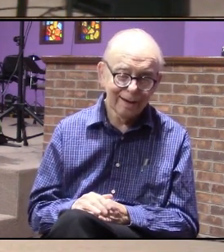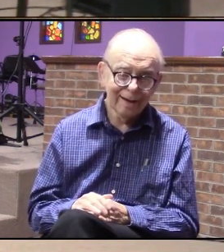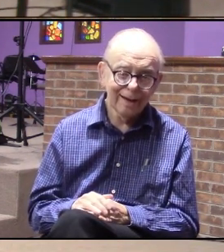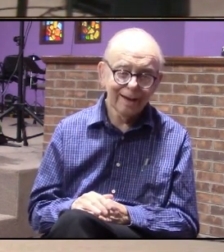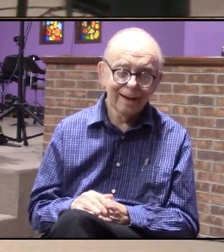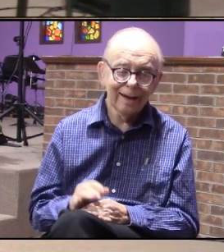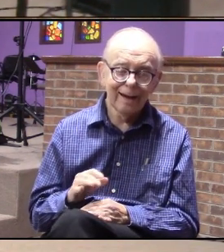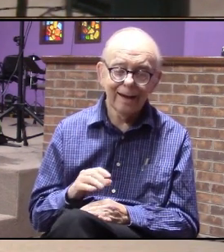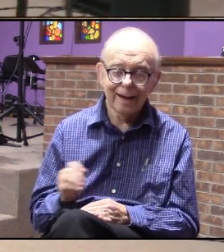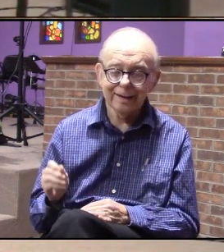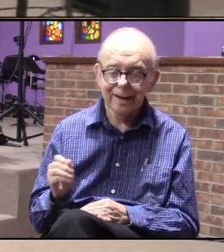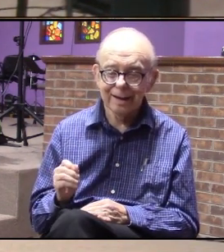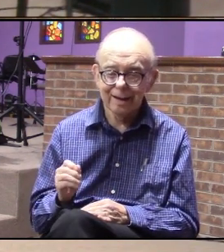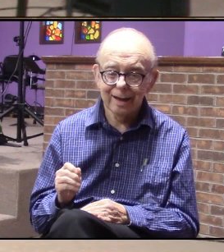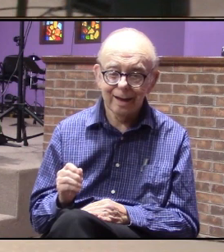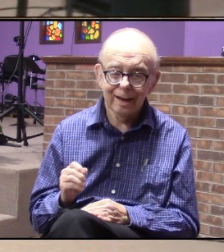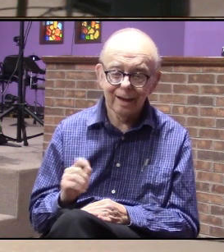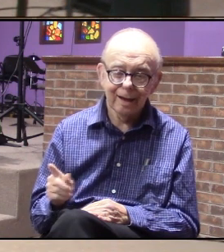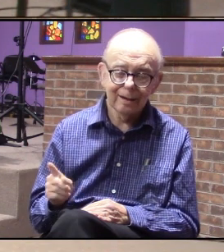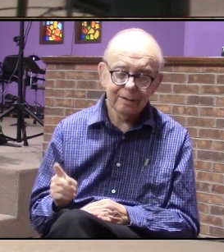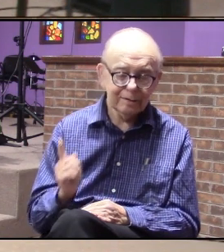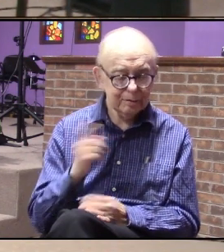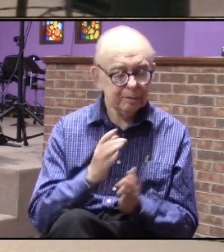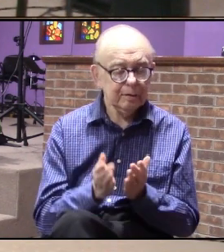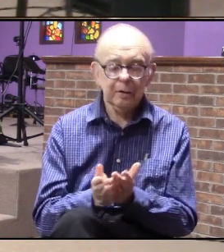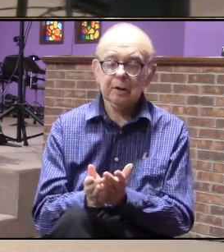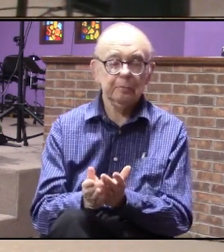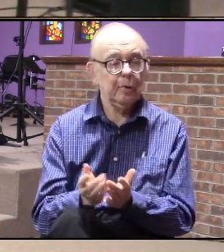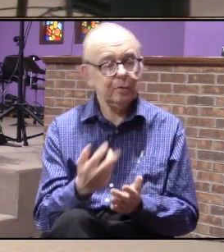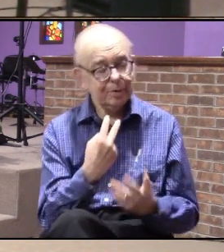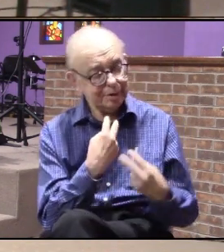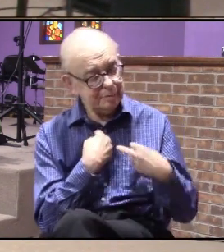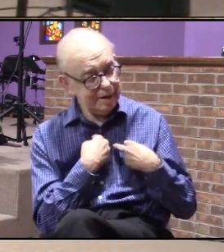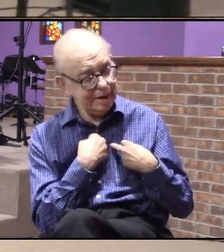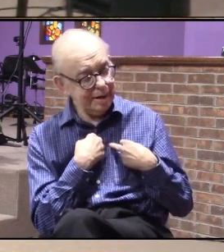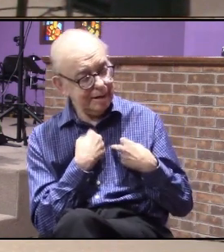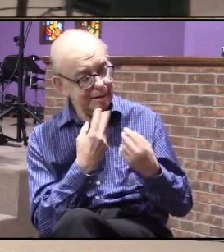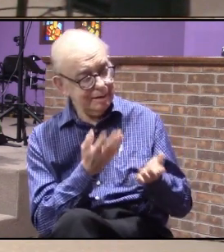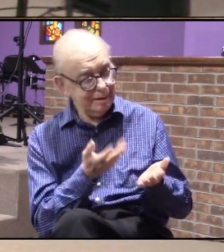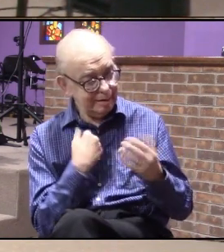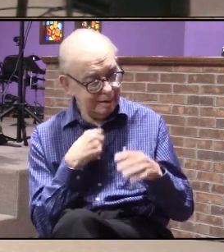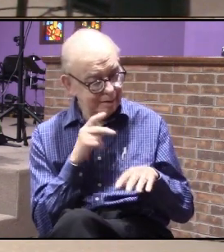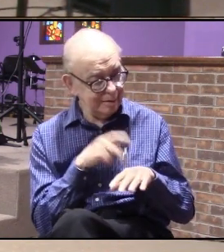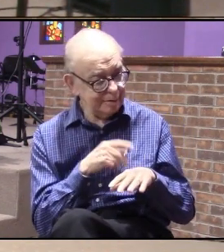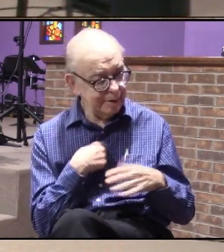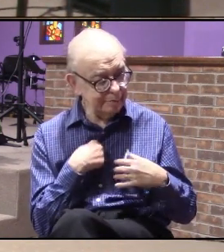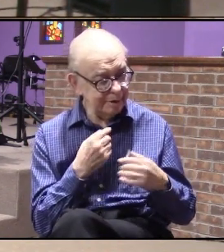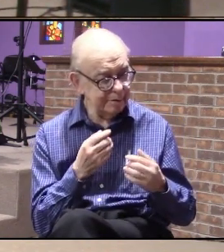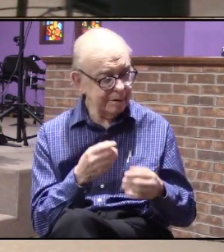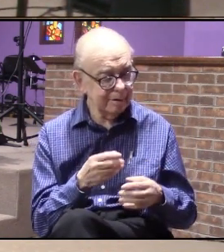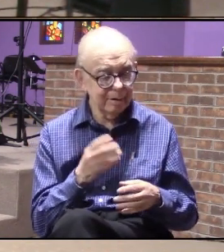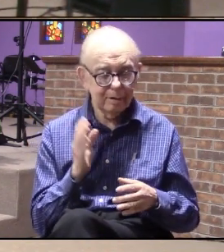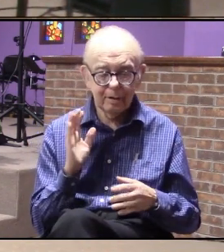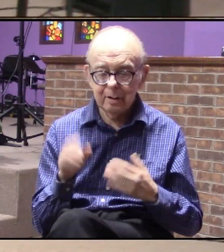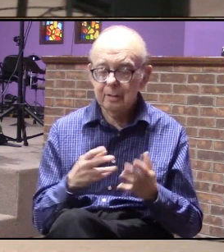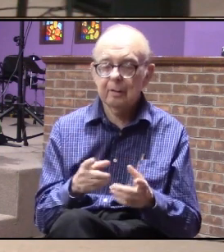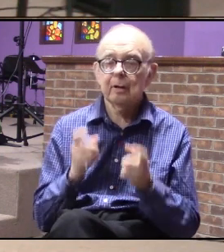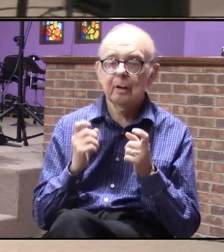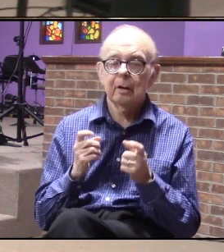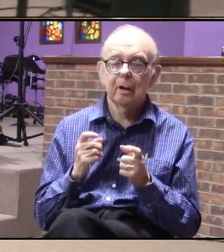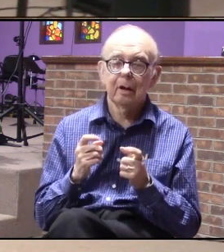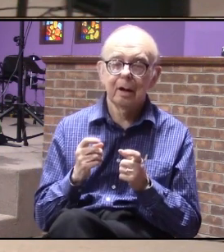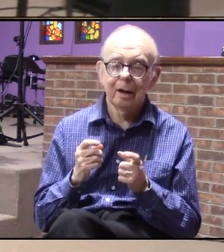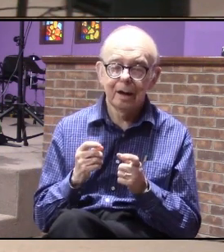Hey, you guys. Y'all back there in the boat. Look at me, man. Look at me. Then all of a